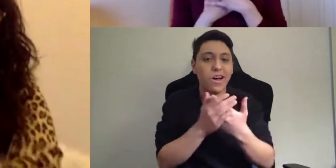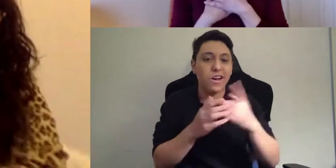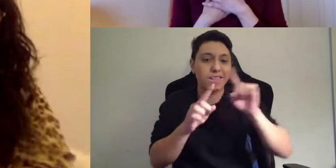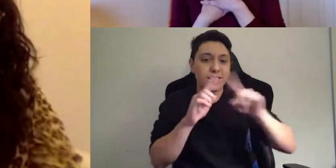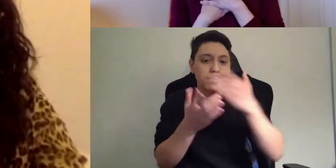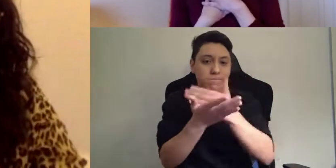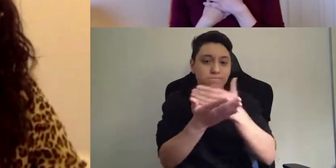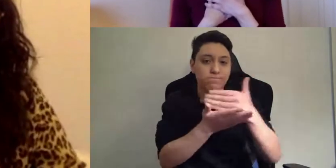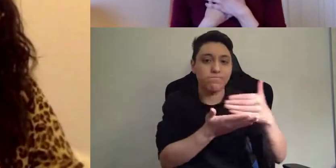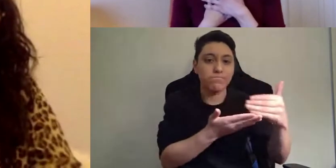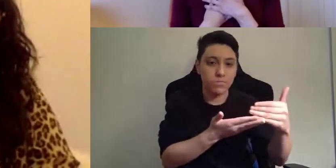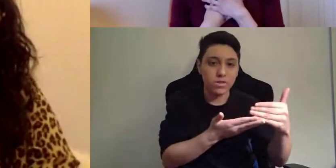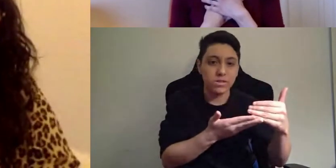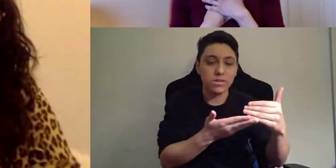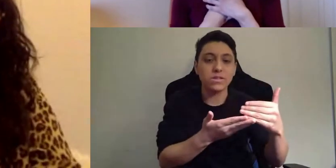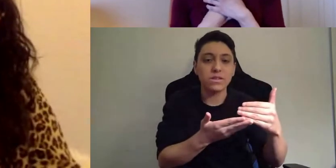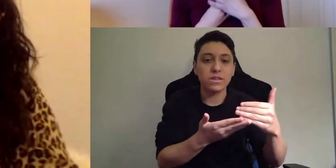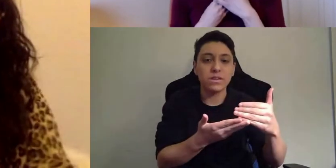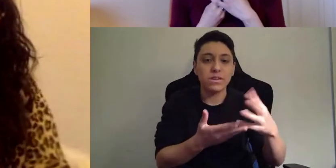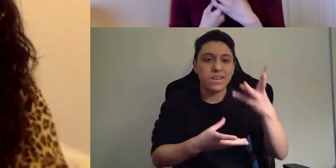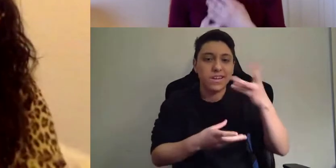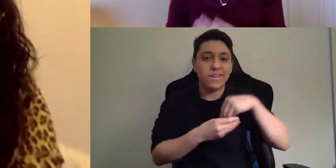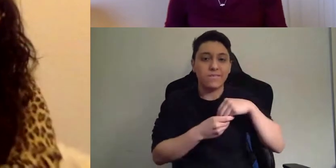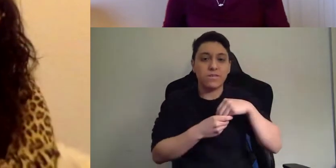person, that are a person, that make up a person.